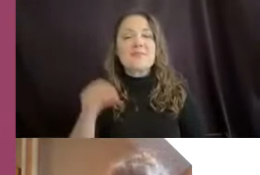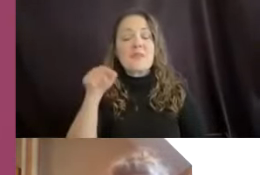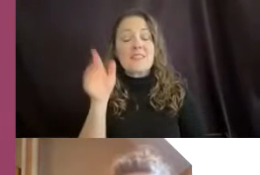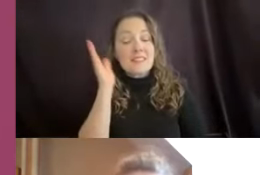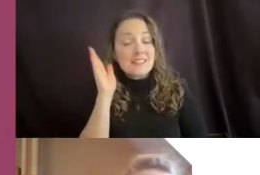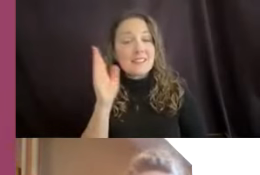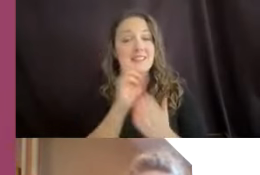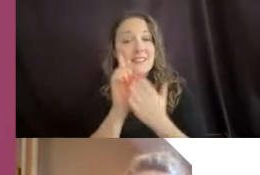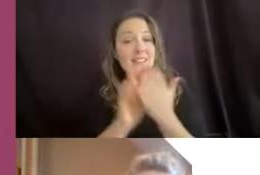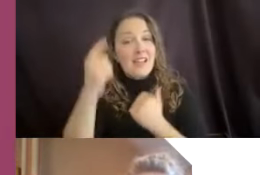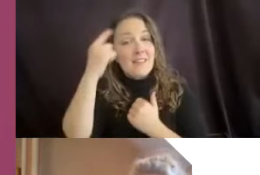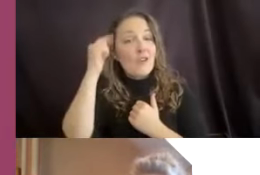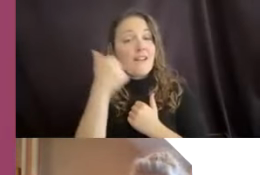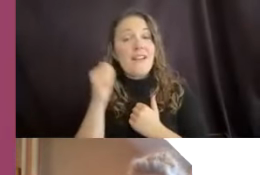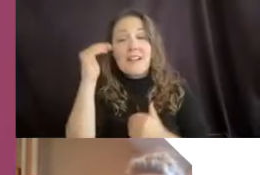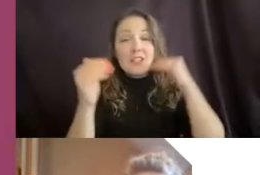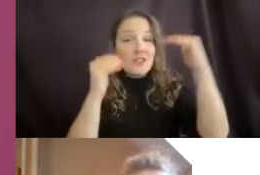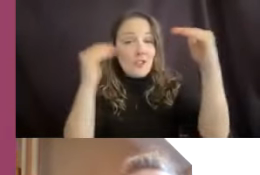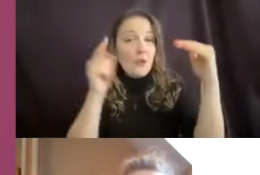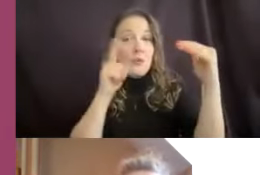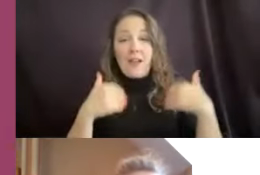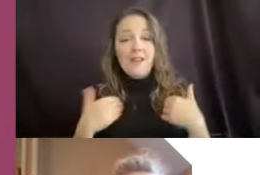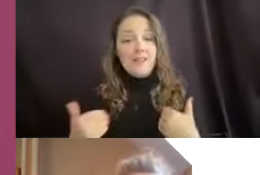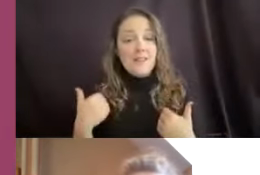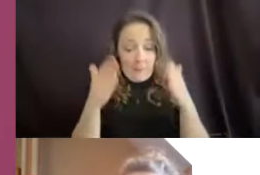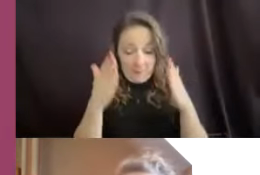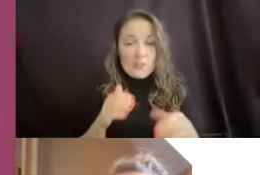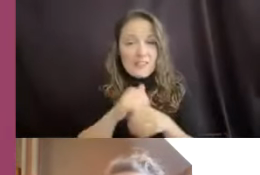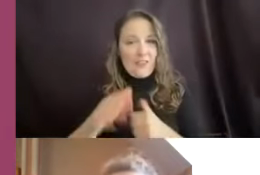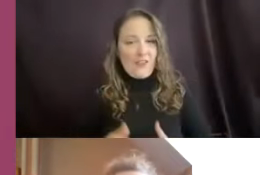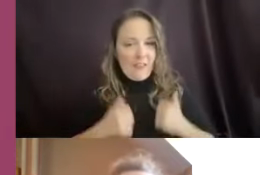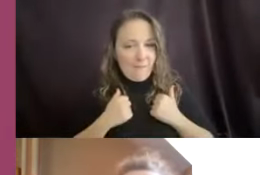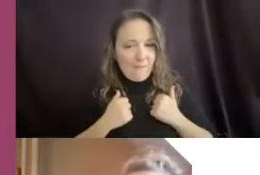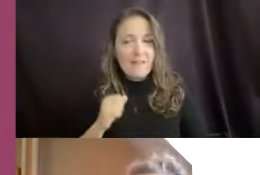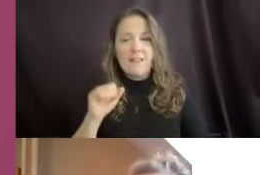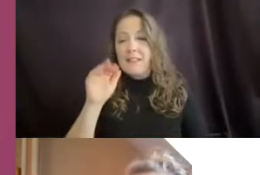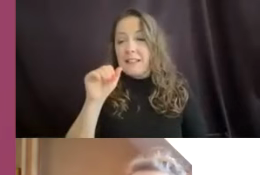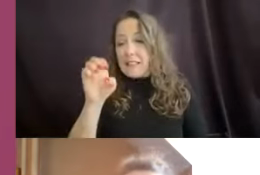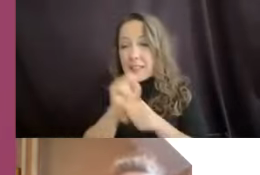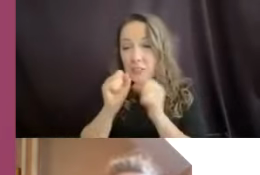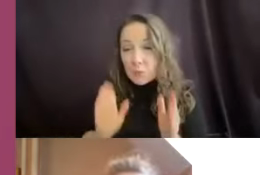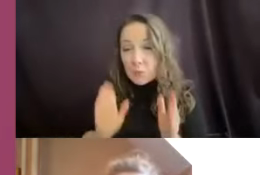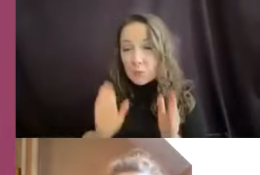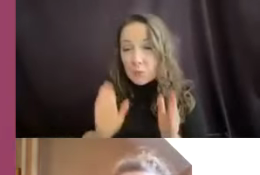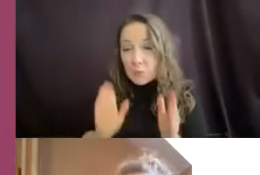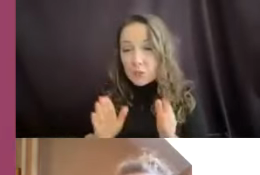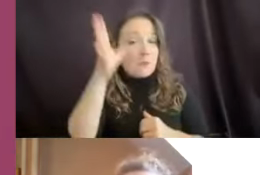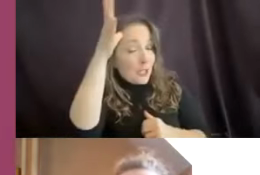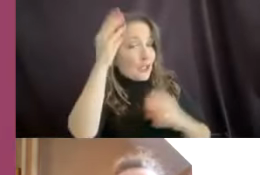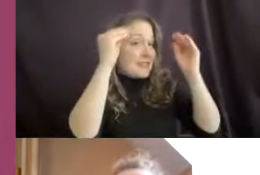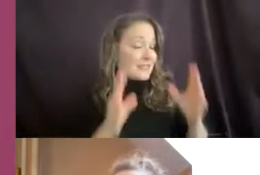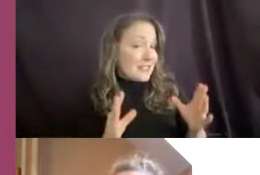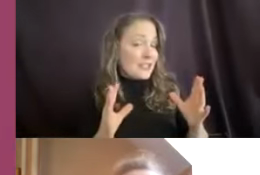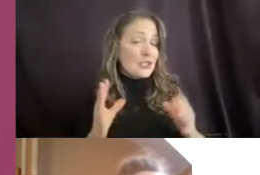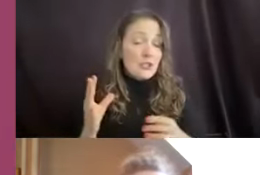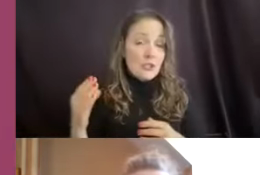any adult who has a young person in their lives. So caseworkers, parents, teachers, coaches,